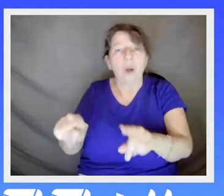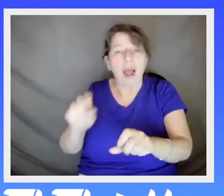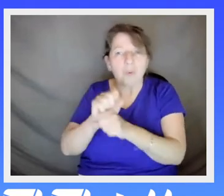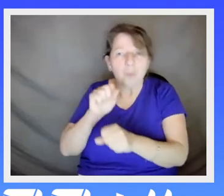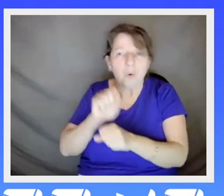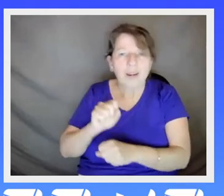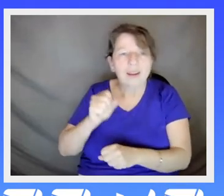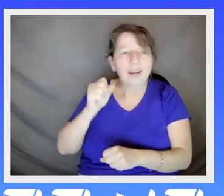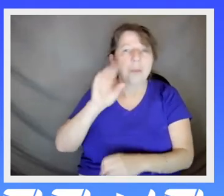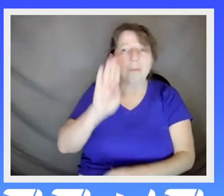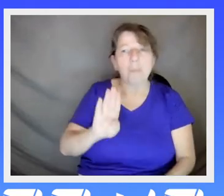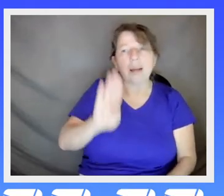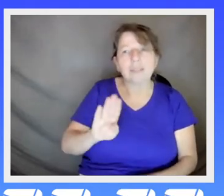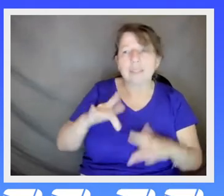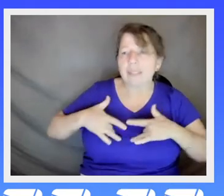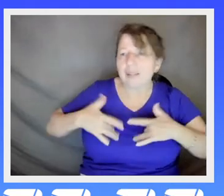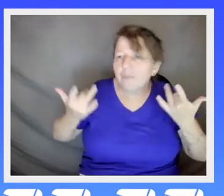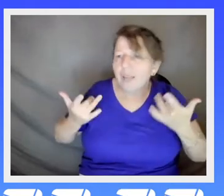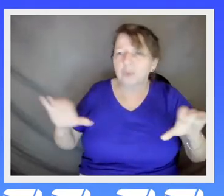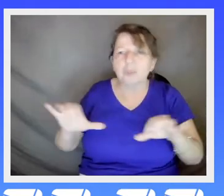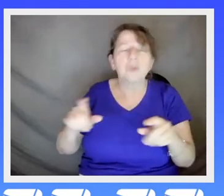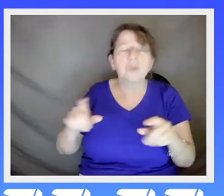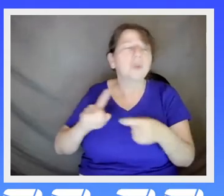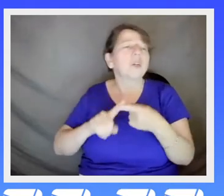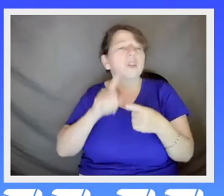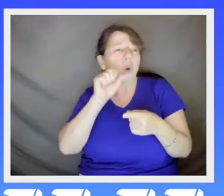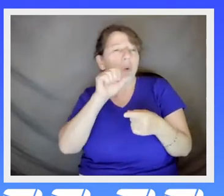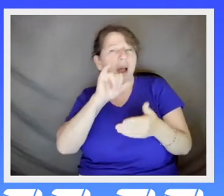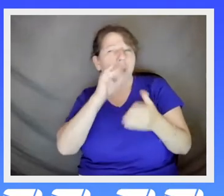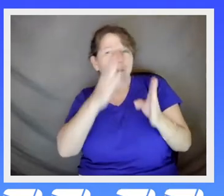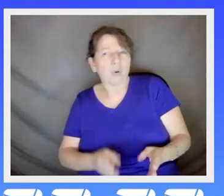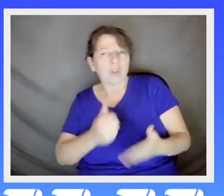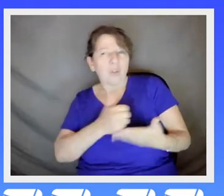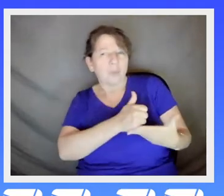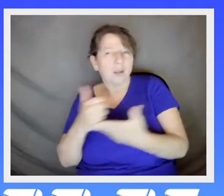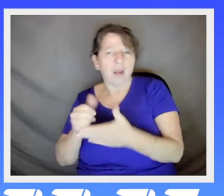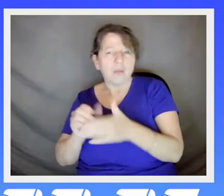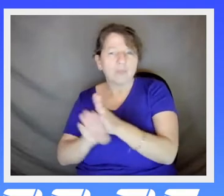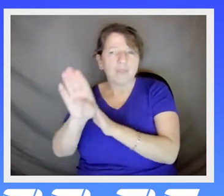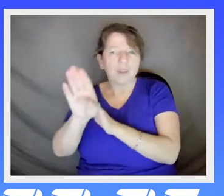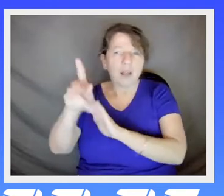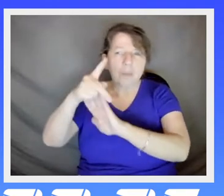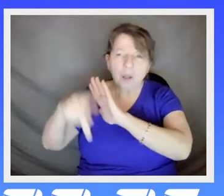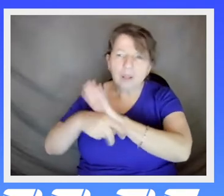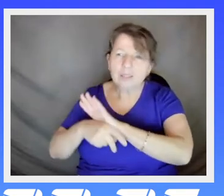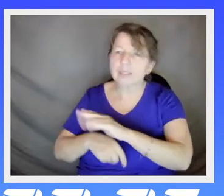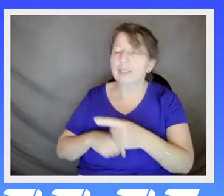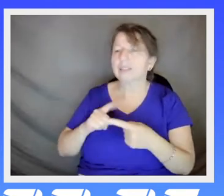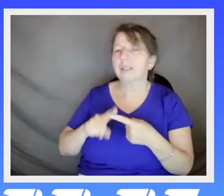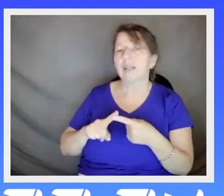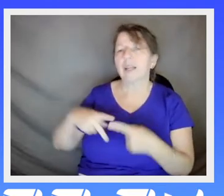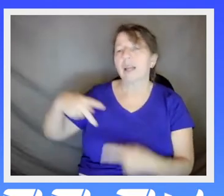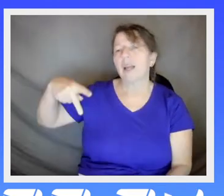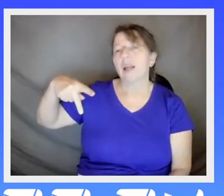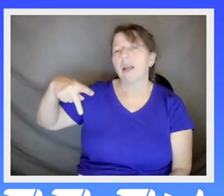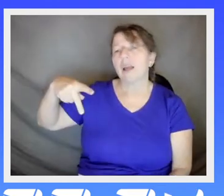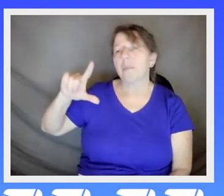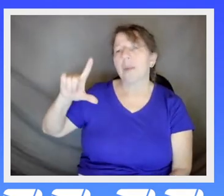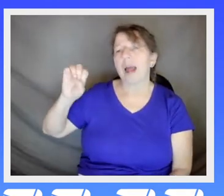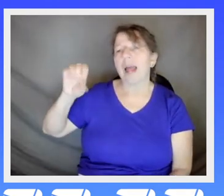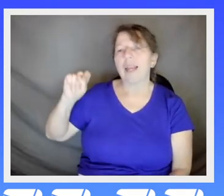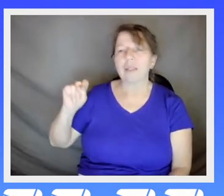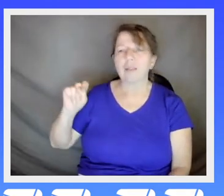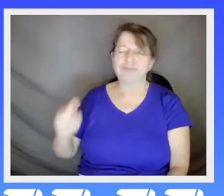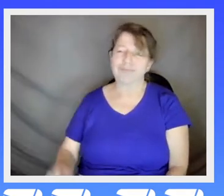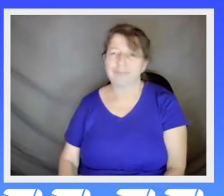on design and what this community could bring to that work, particularly policy development. Pilot, we've been talking about it. Yes, especially the meds and the